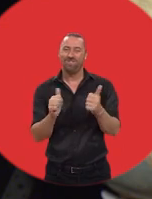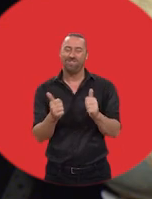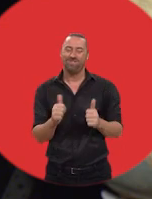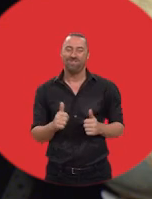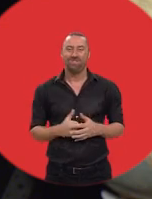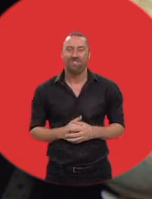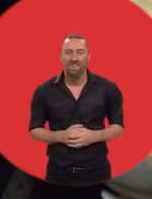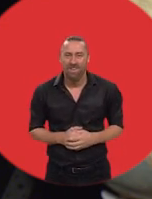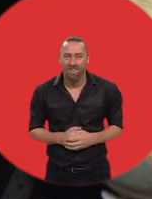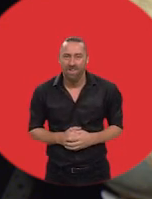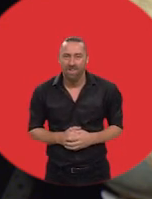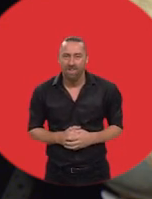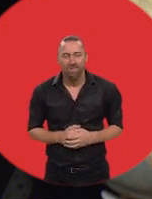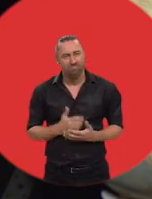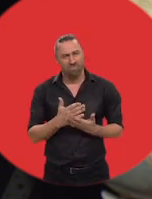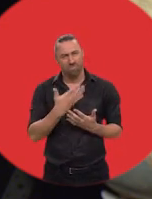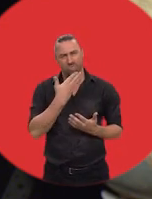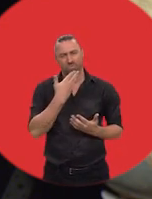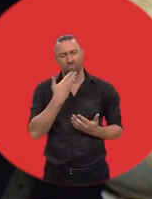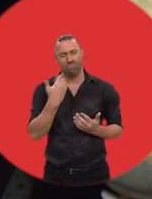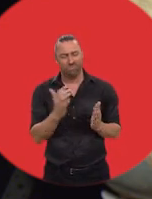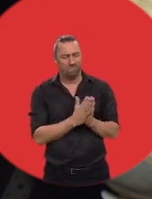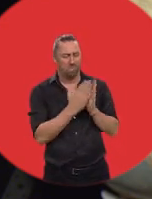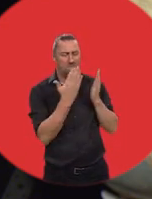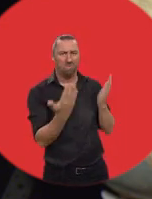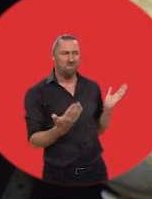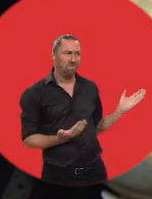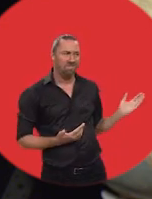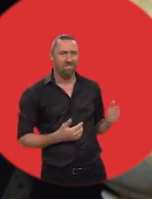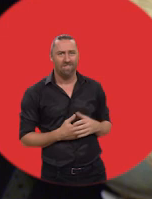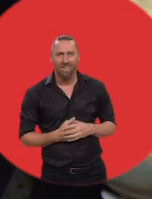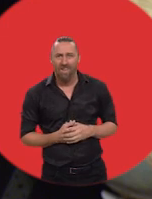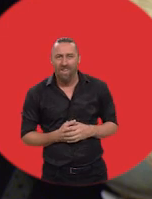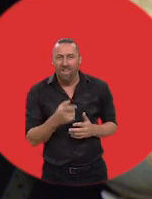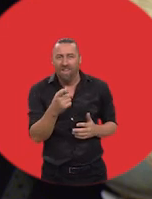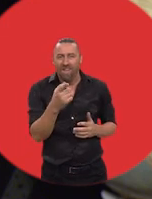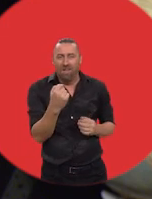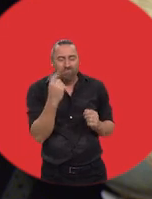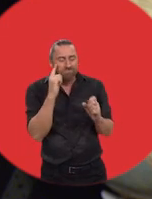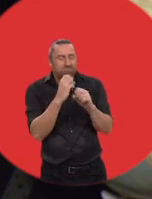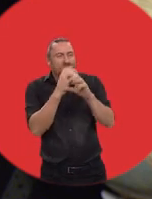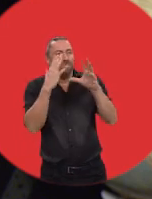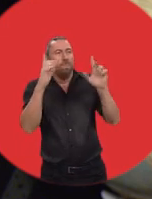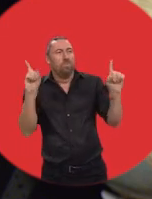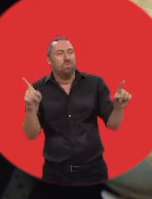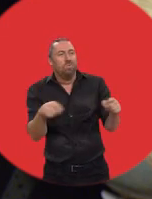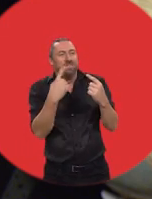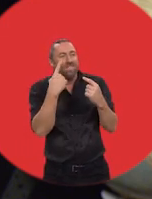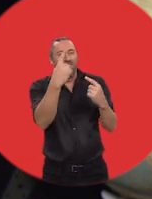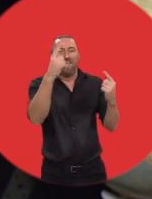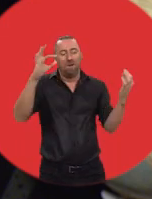And that's the end of the story. What a beautiful book. Could you hear the